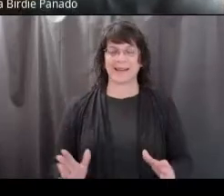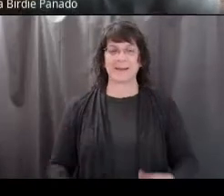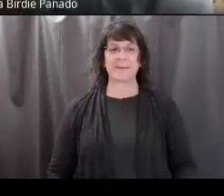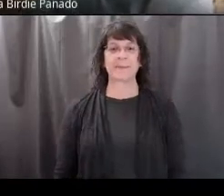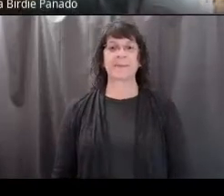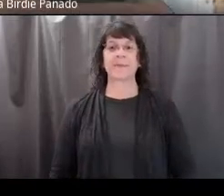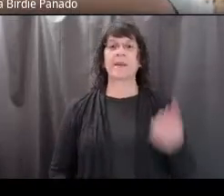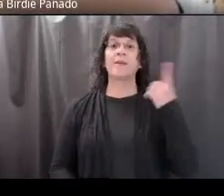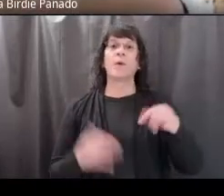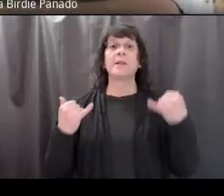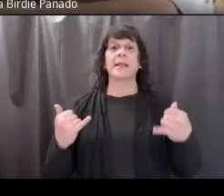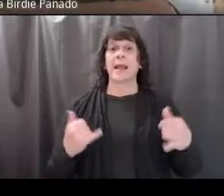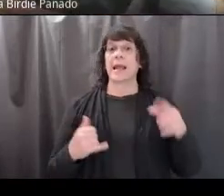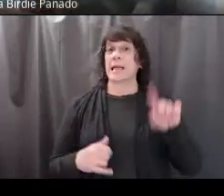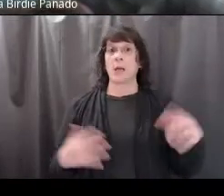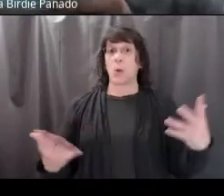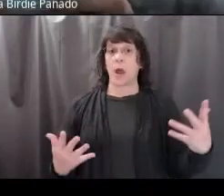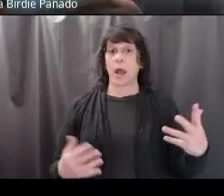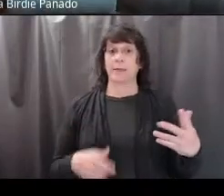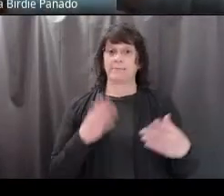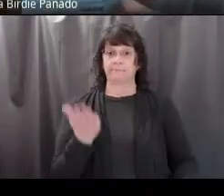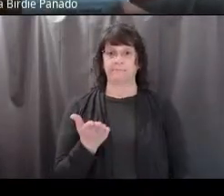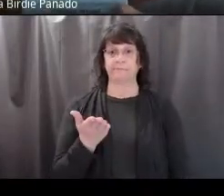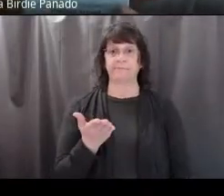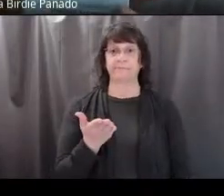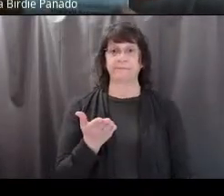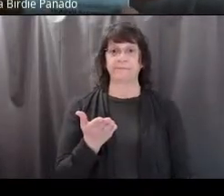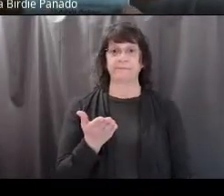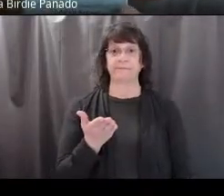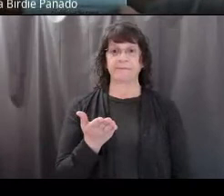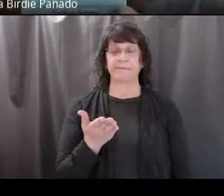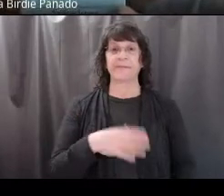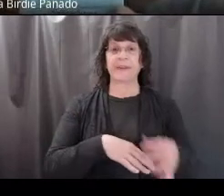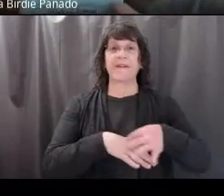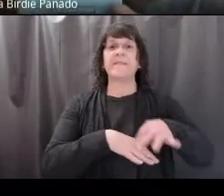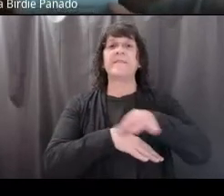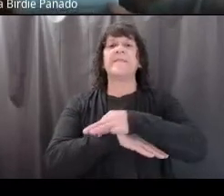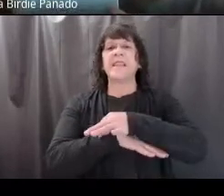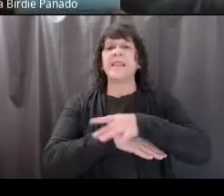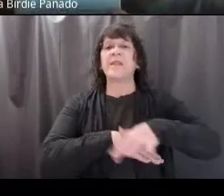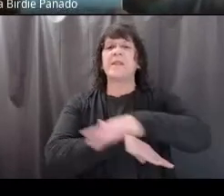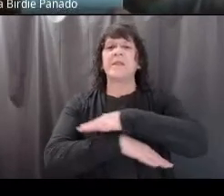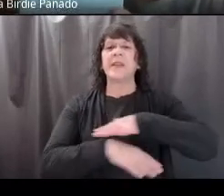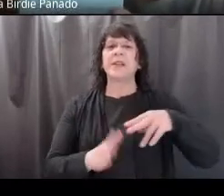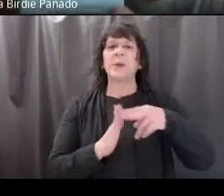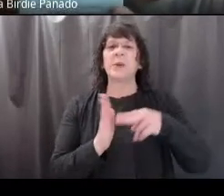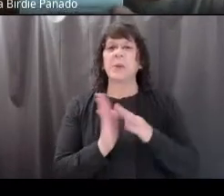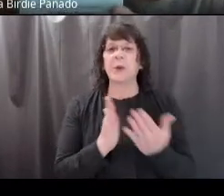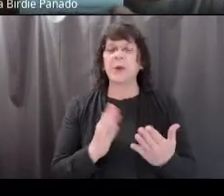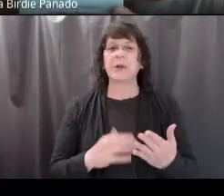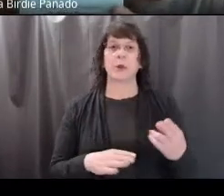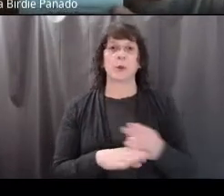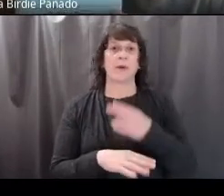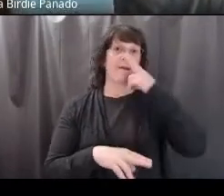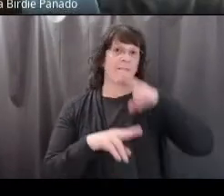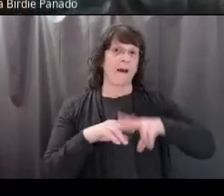for today, you will need your field notebook. We will be doing a fun activity that you'll be using